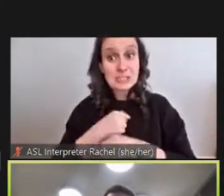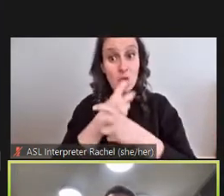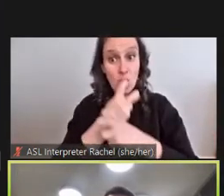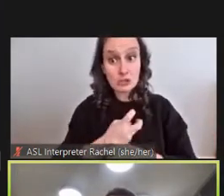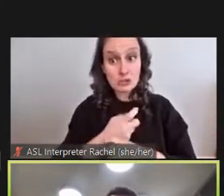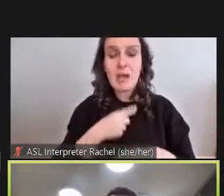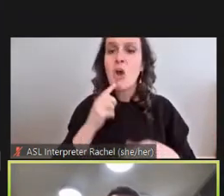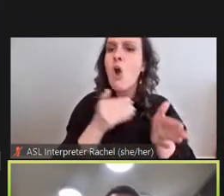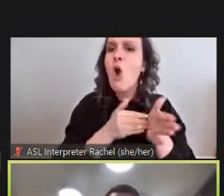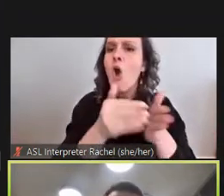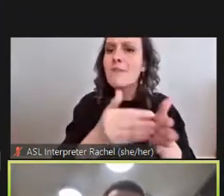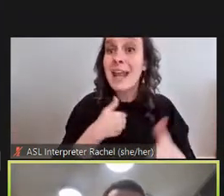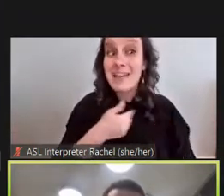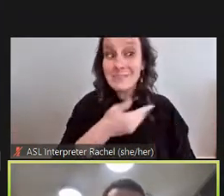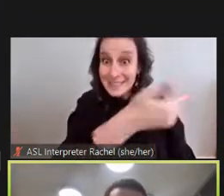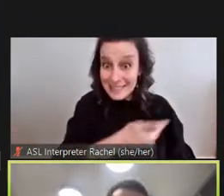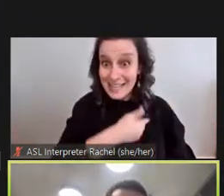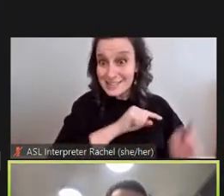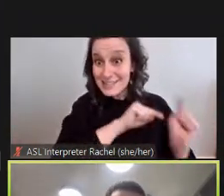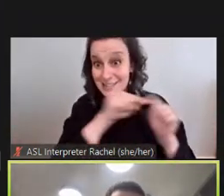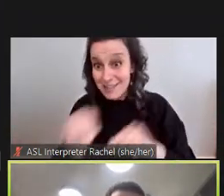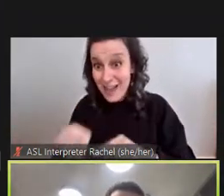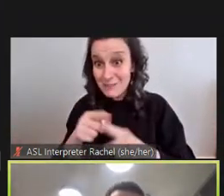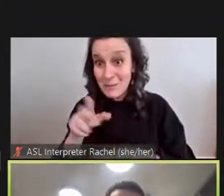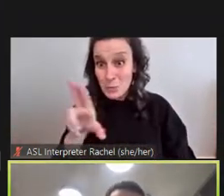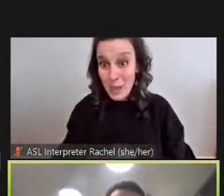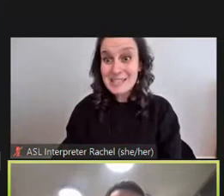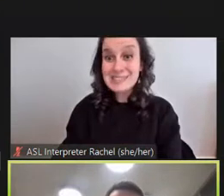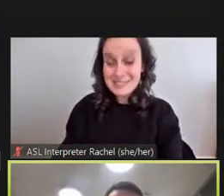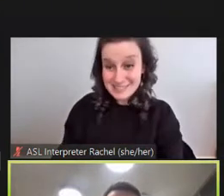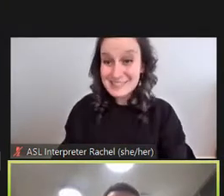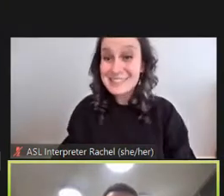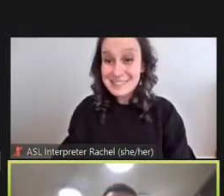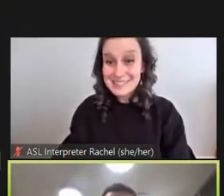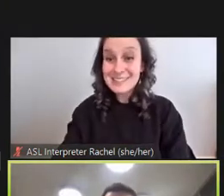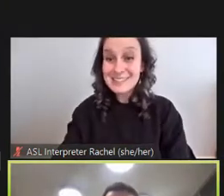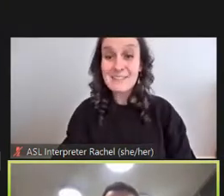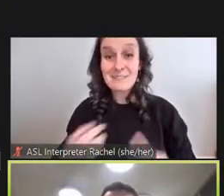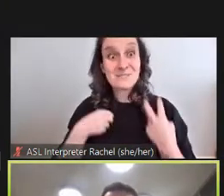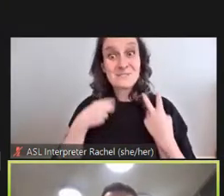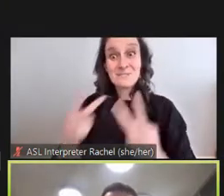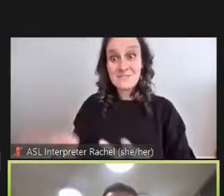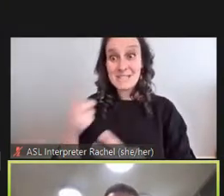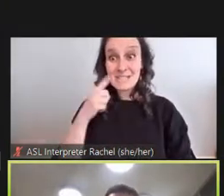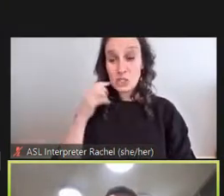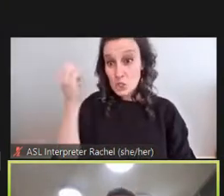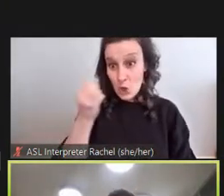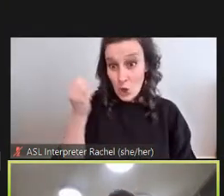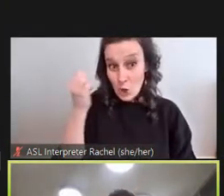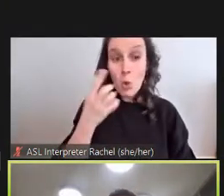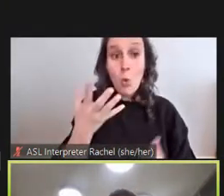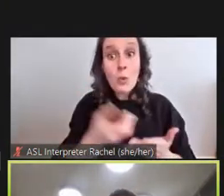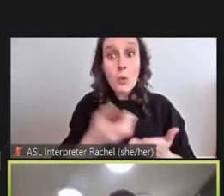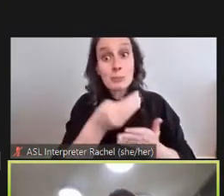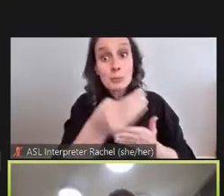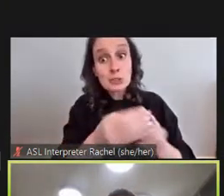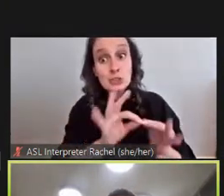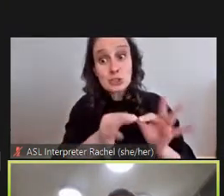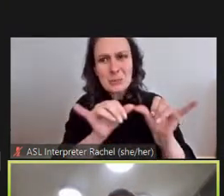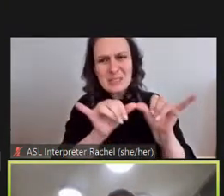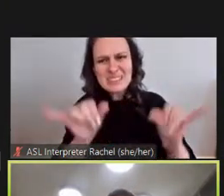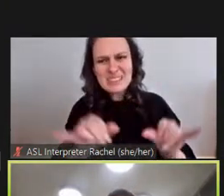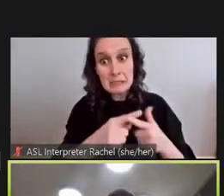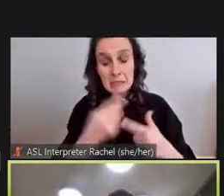had guests from the United States, here in Europe. And we wanted to purchase an interpreting system. Then